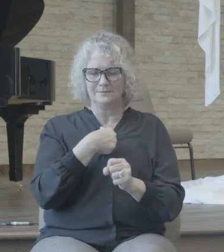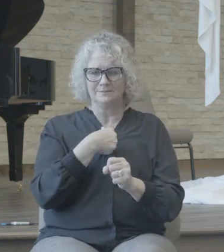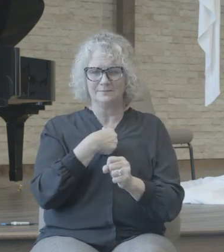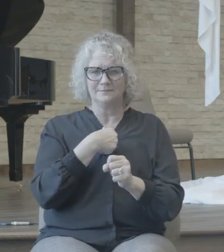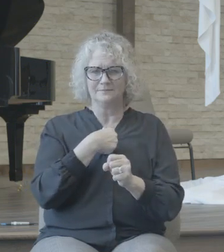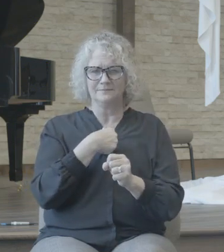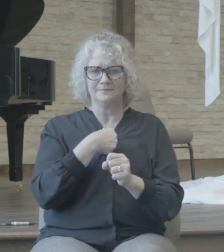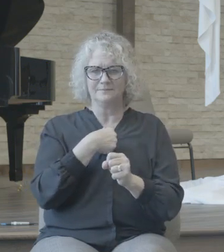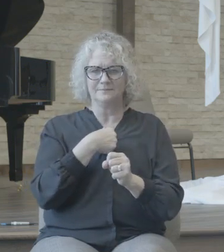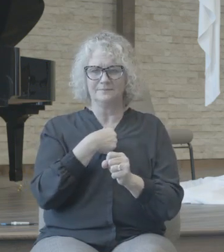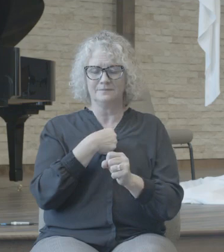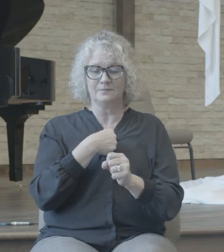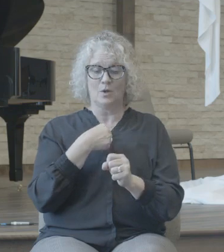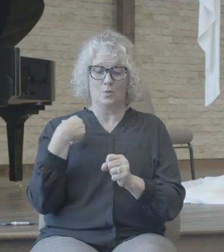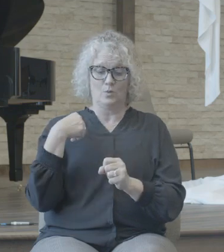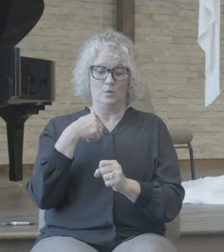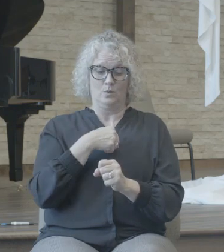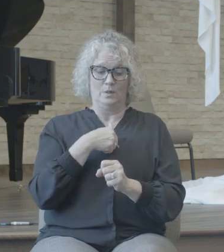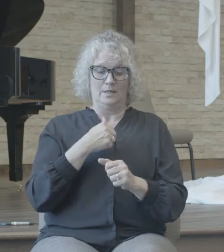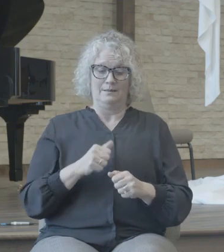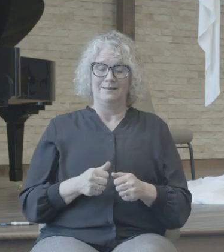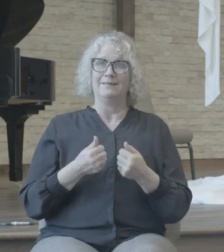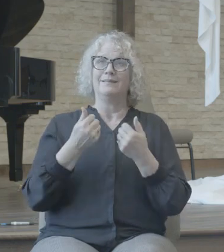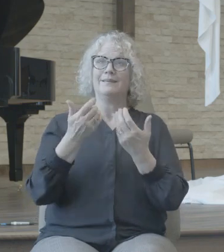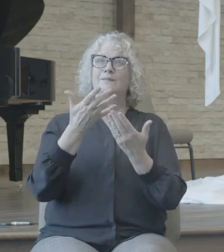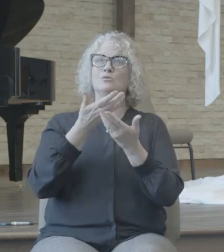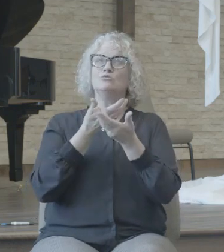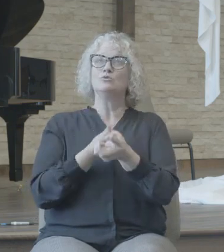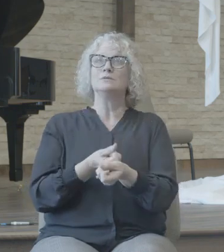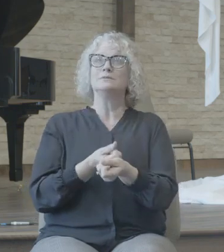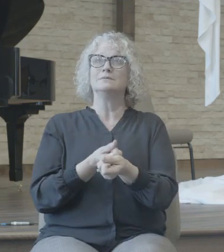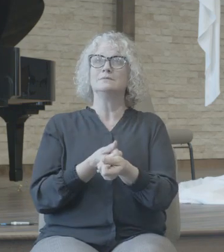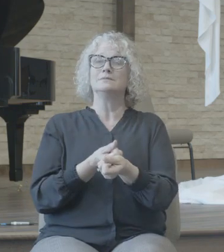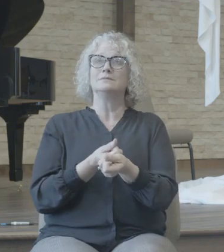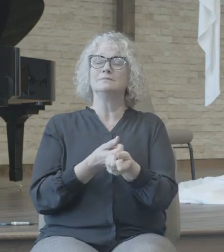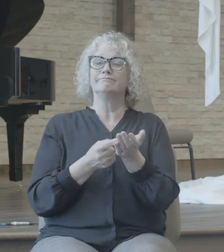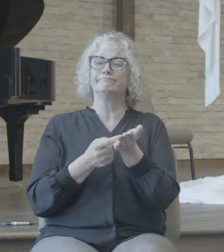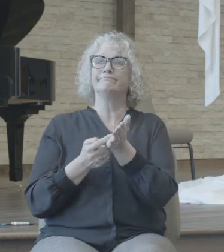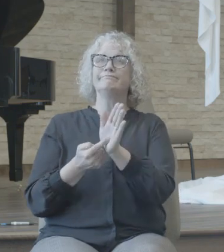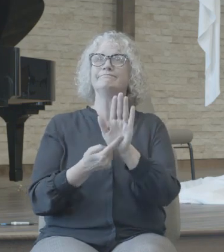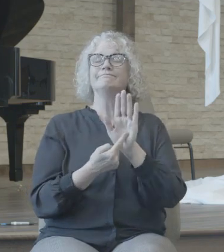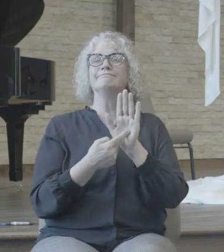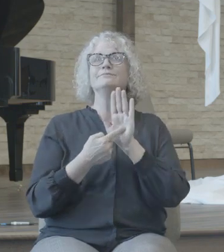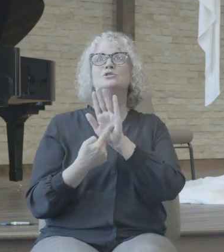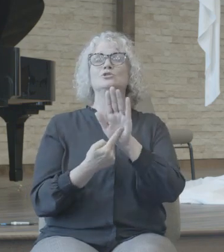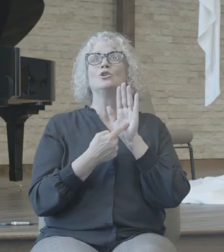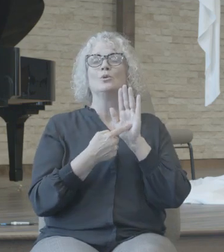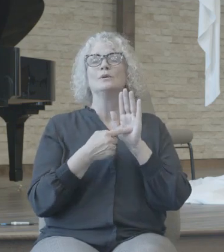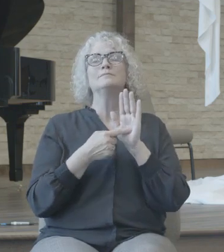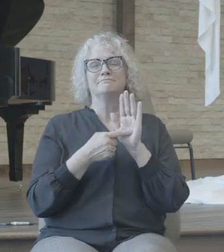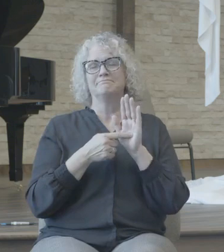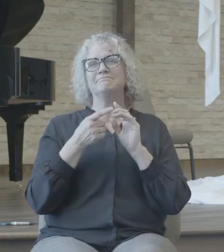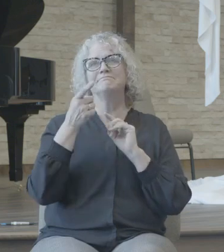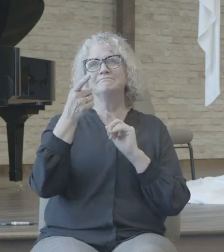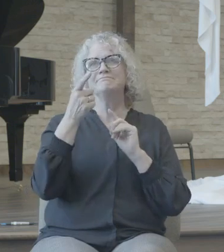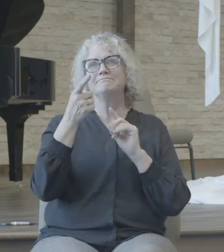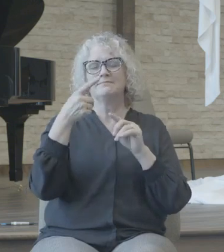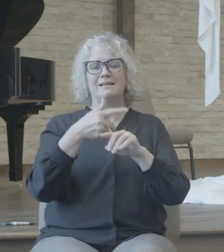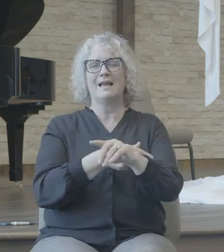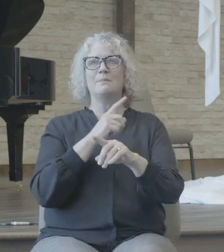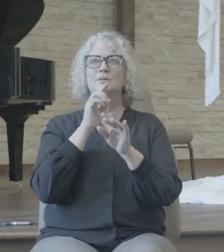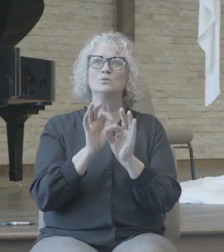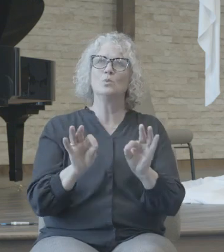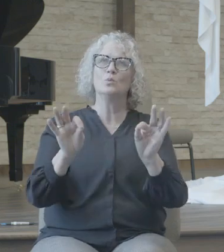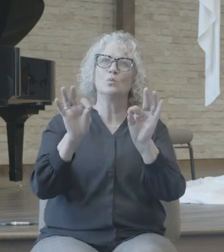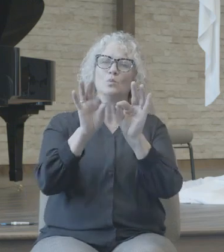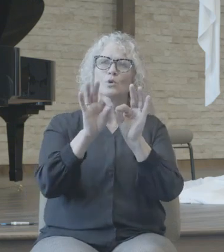we give Him our trust, we are saying and showing, "Worthy is the Lamb."